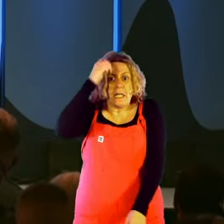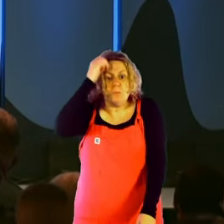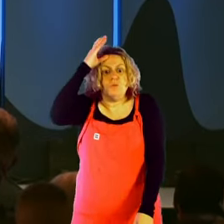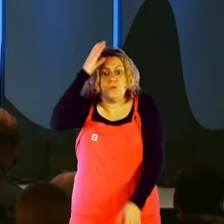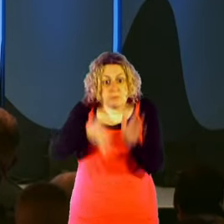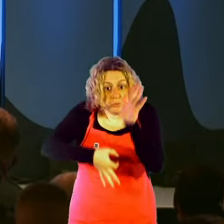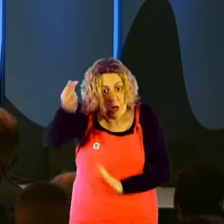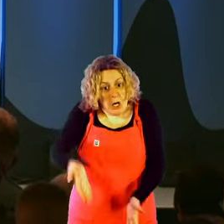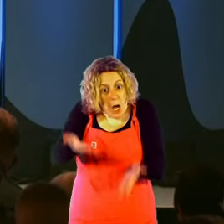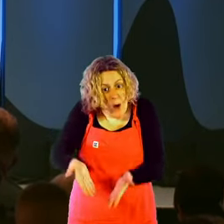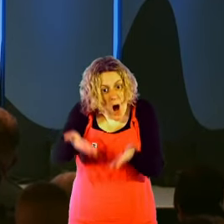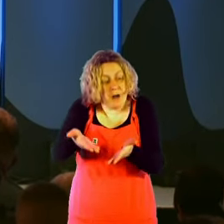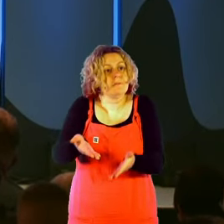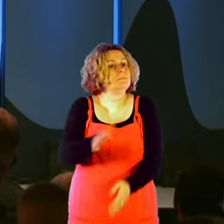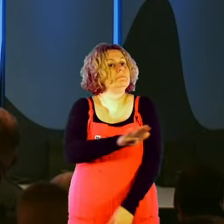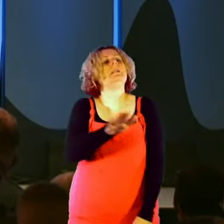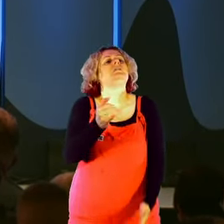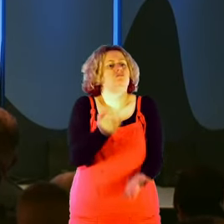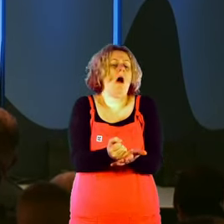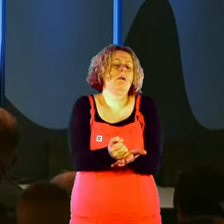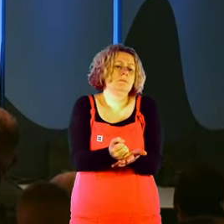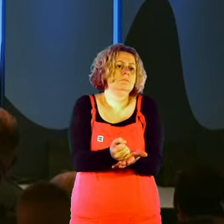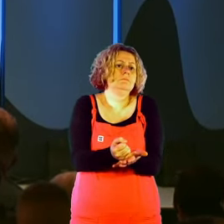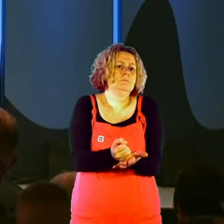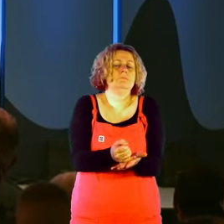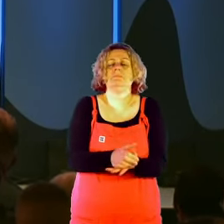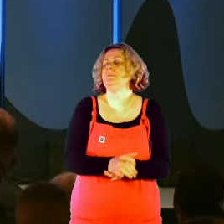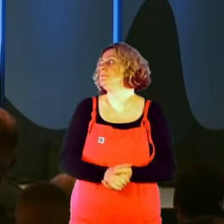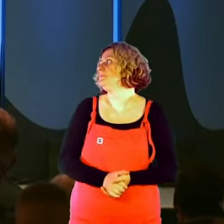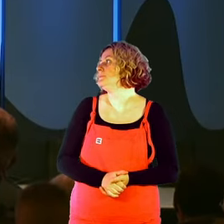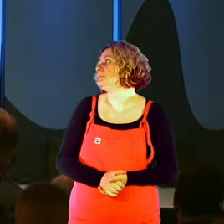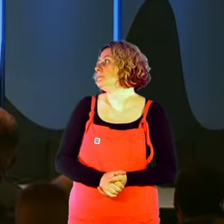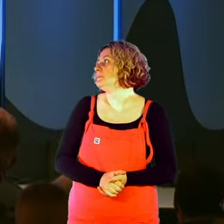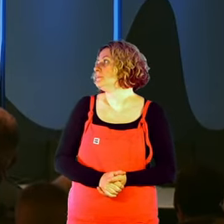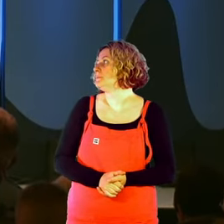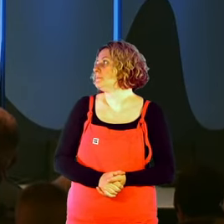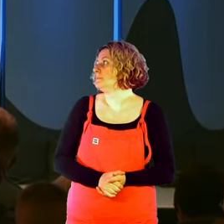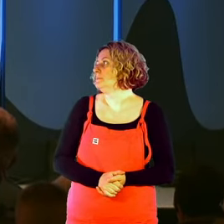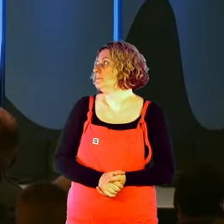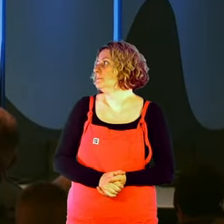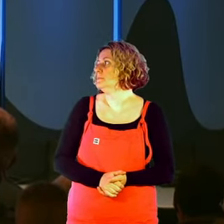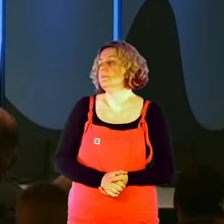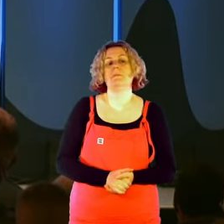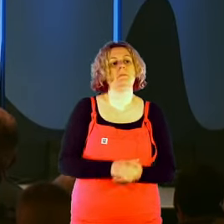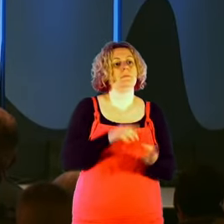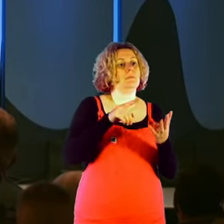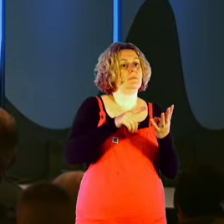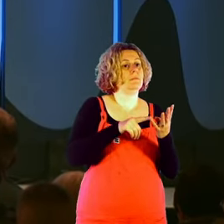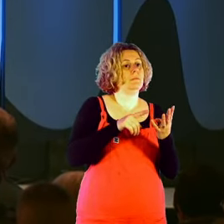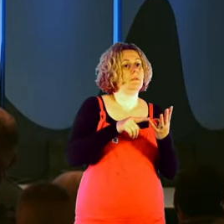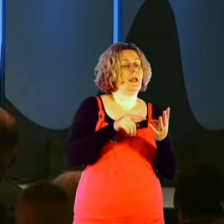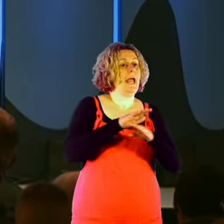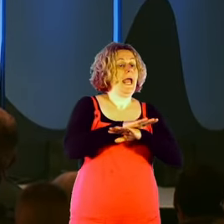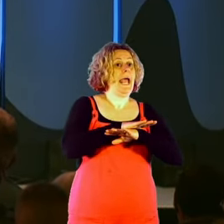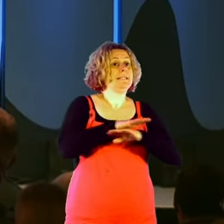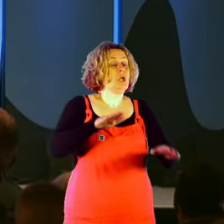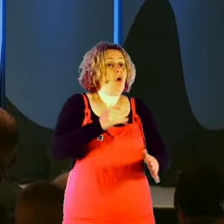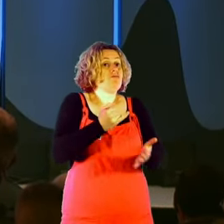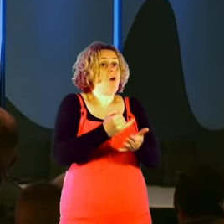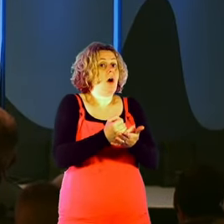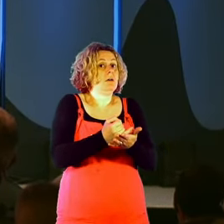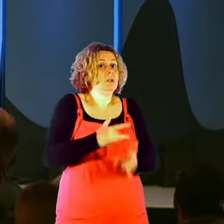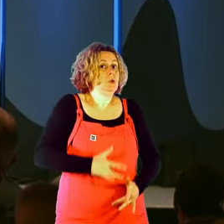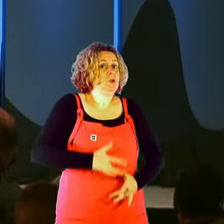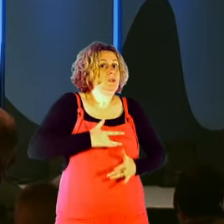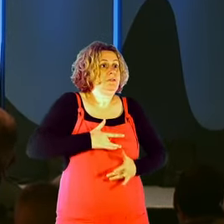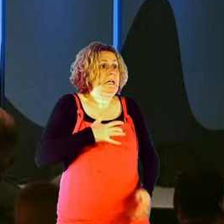It's not wrong to be afraid of danger. It's totally wrong to be more scared of looking stupid than